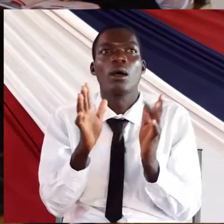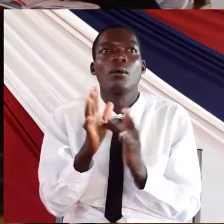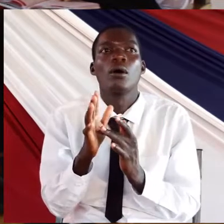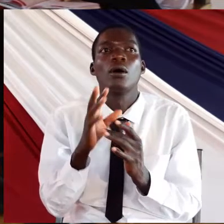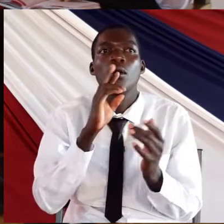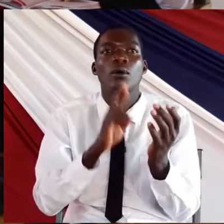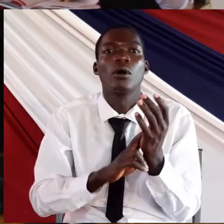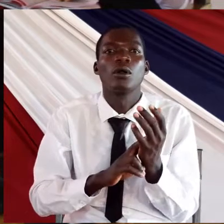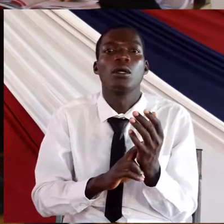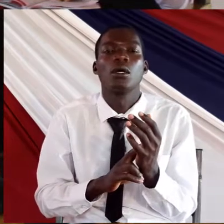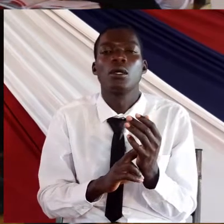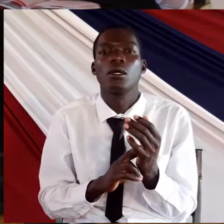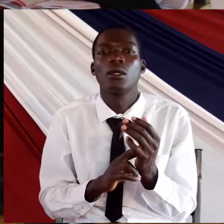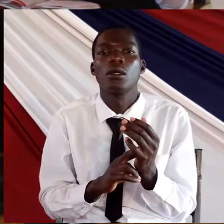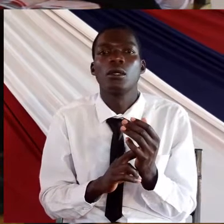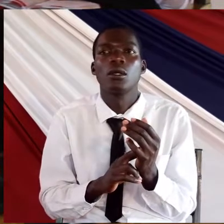four corners?